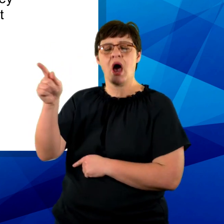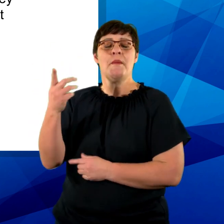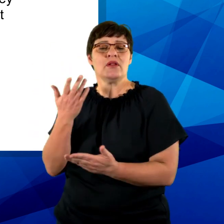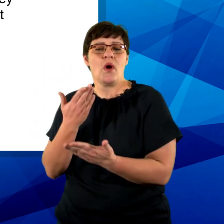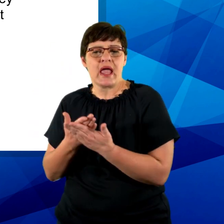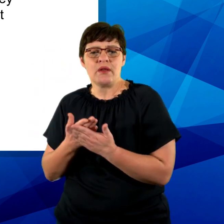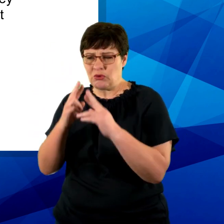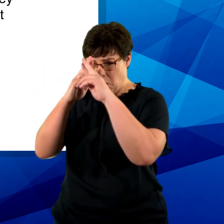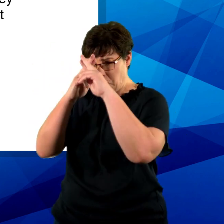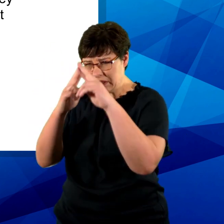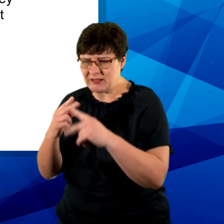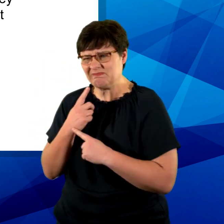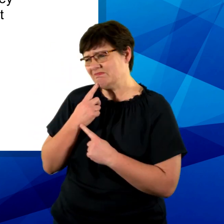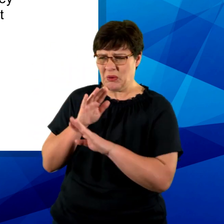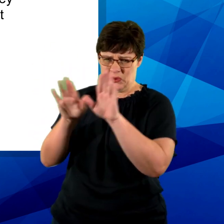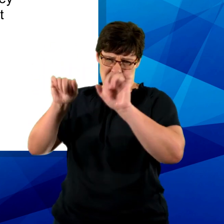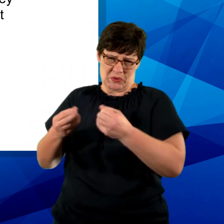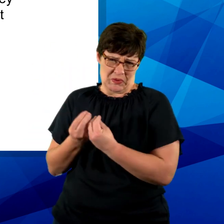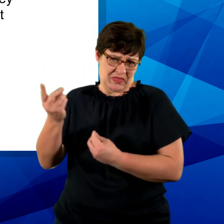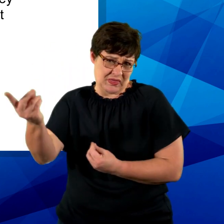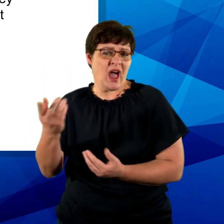want to respectfully disagree.